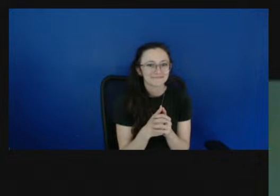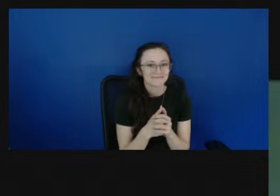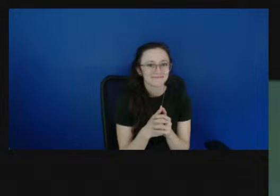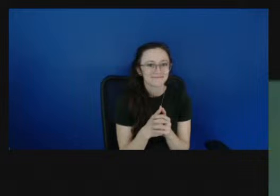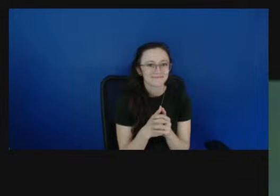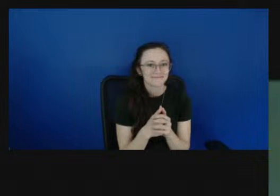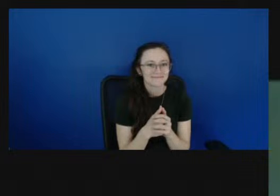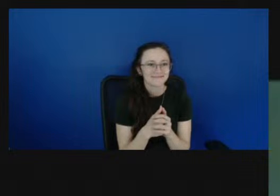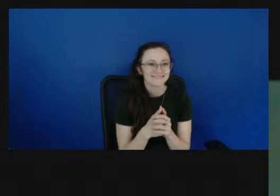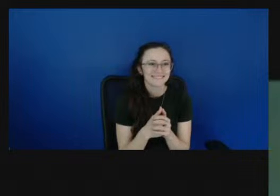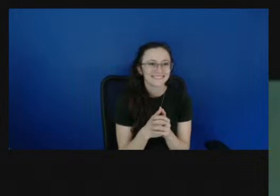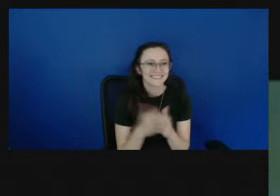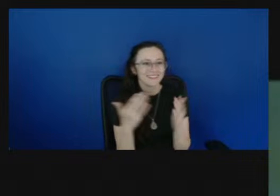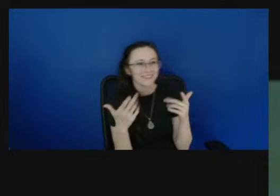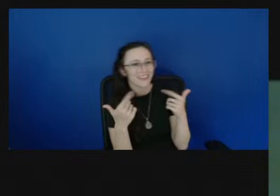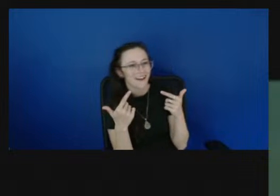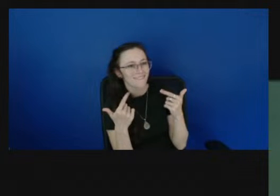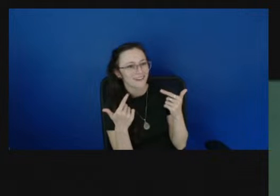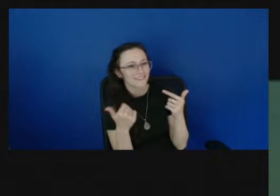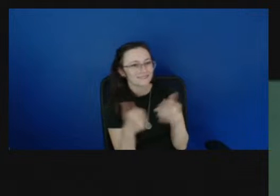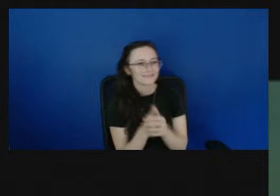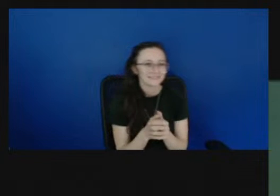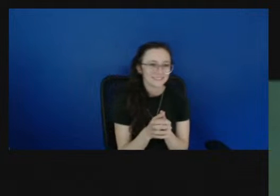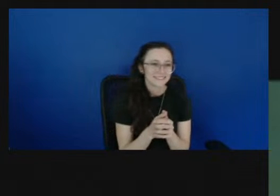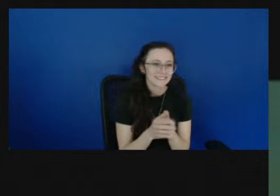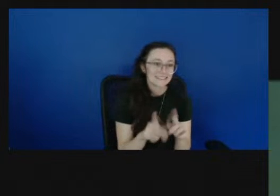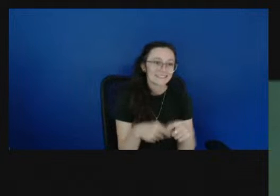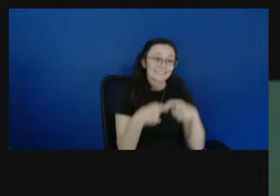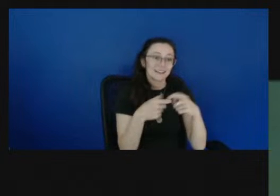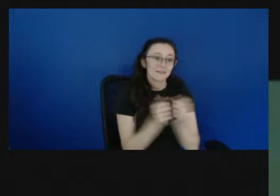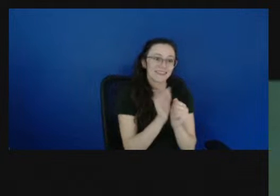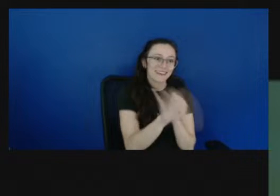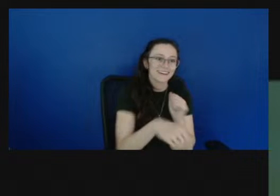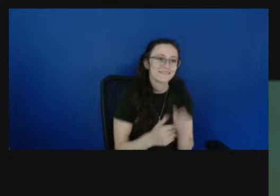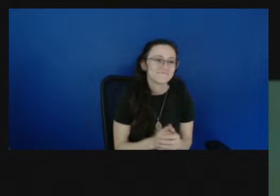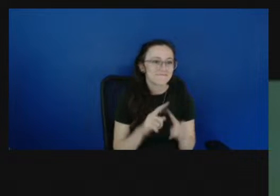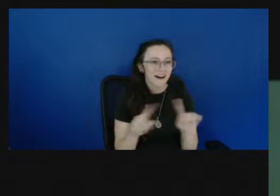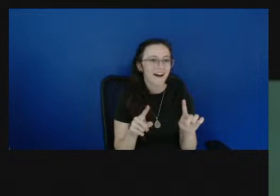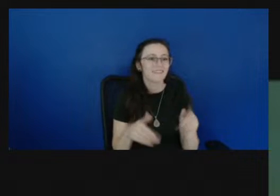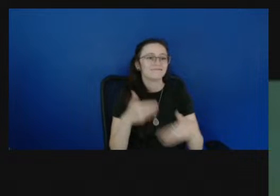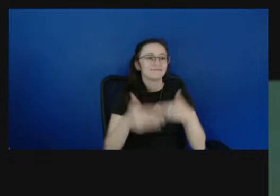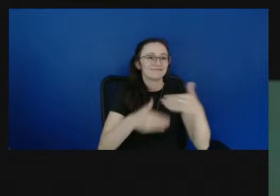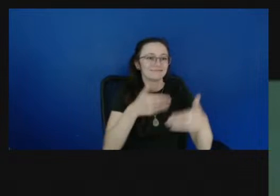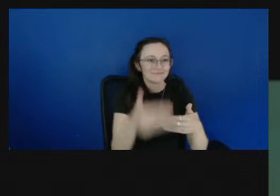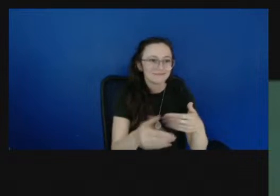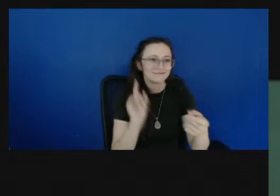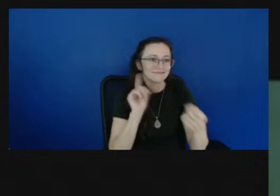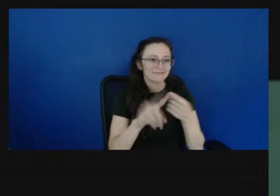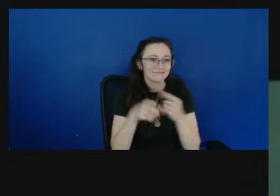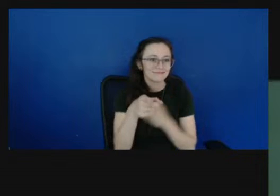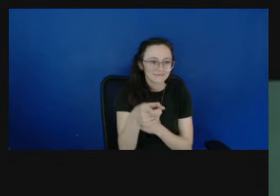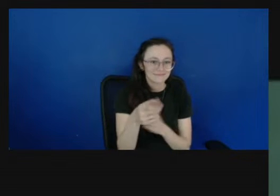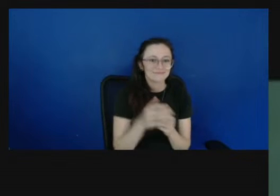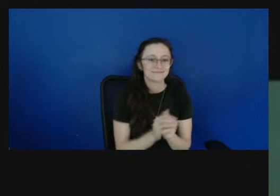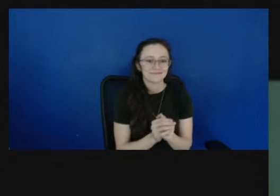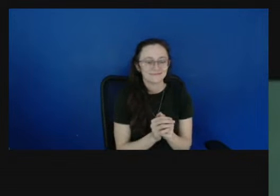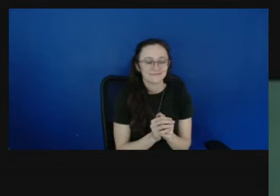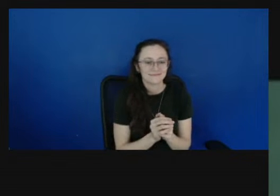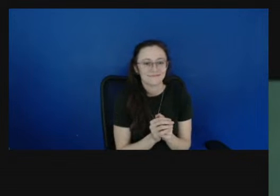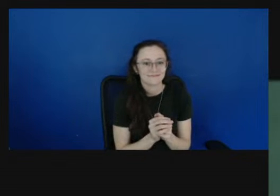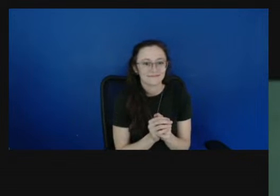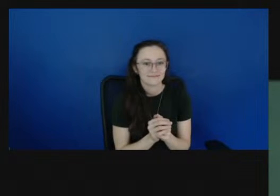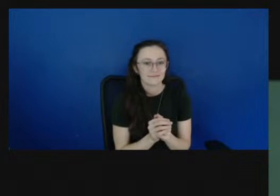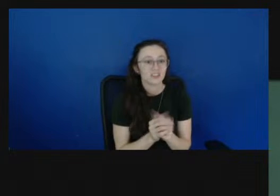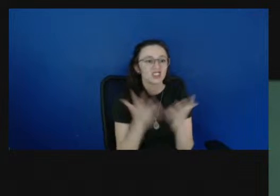Just let it go at that. But this leads into the maybe part of this. In 2018, there's a